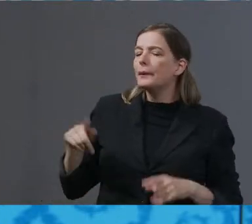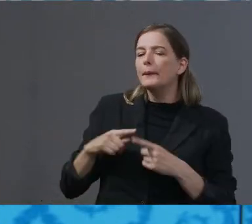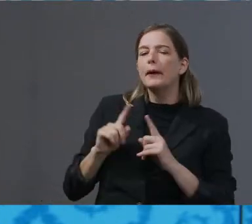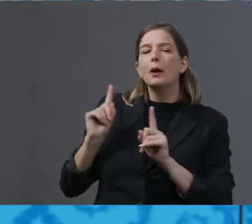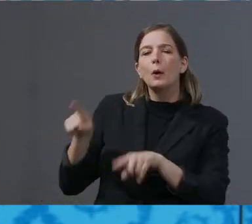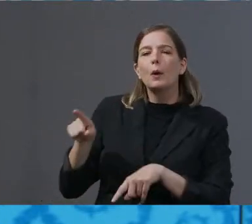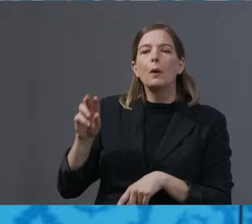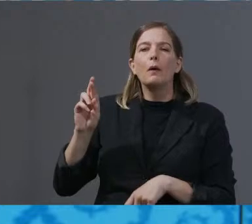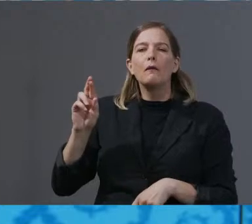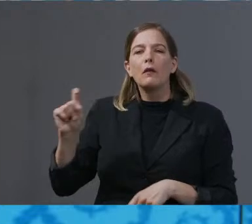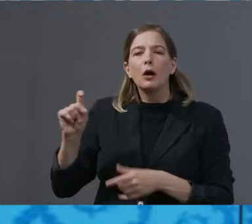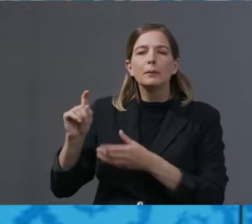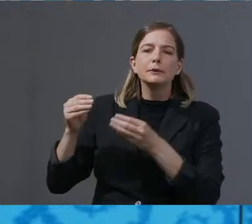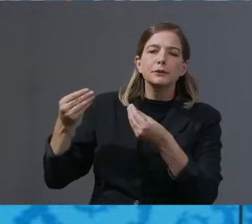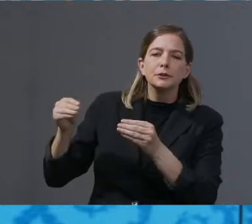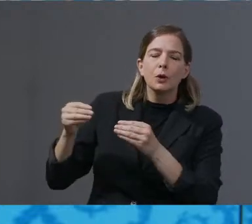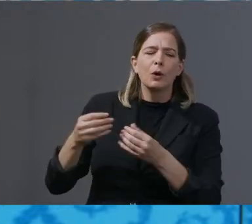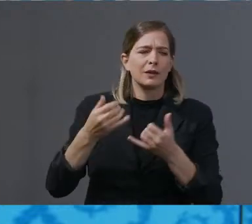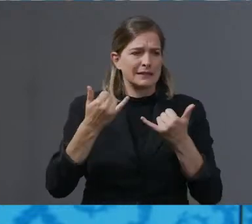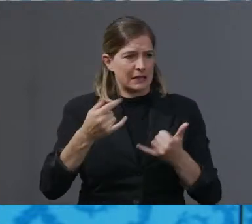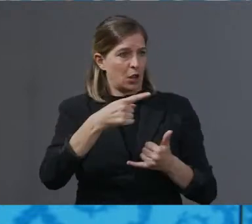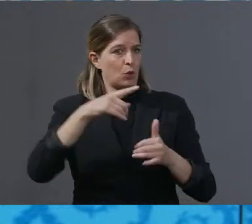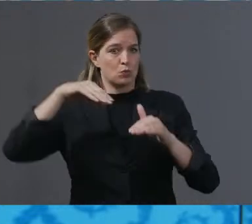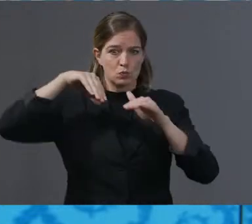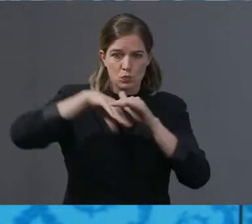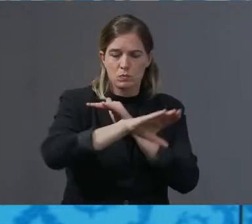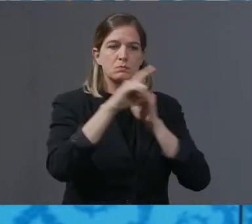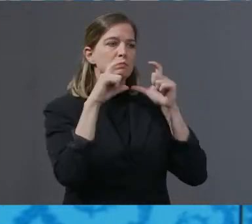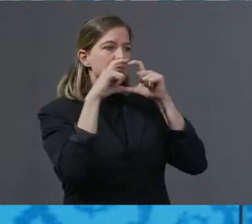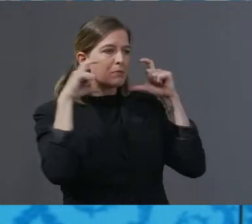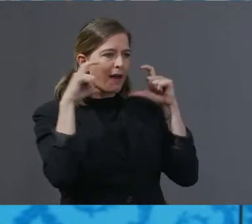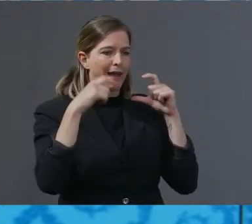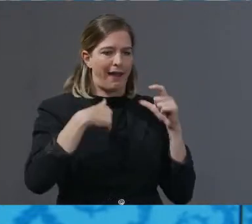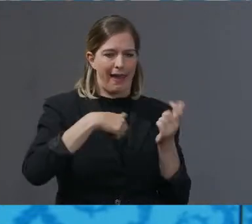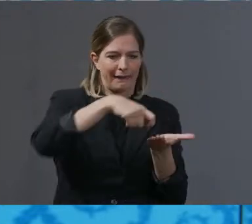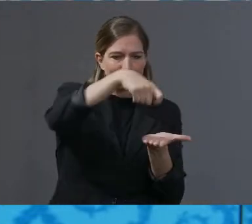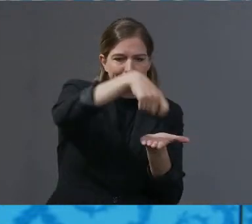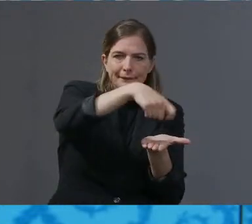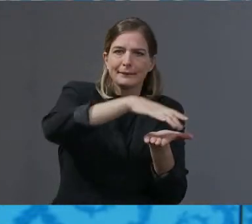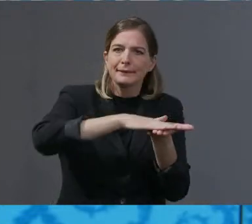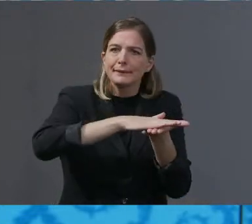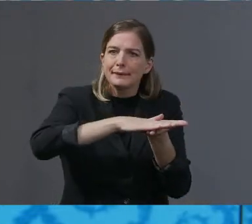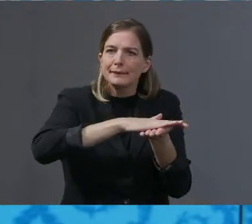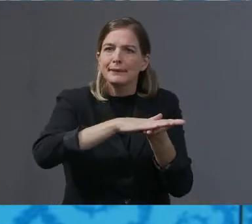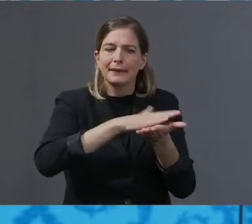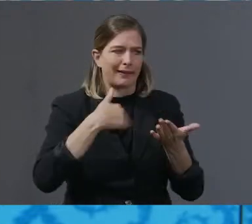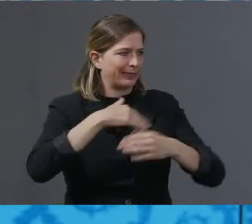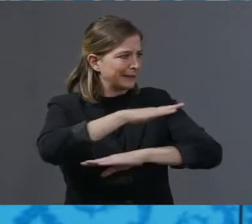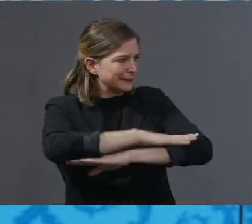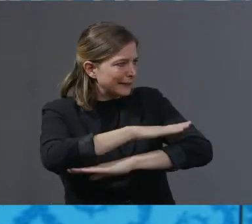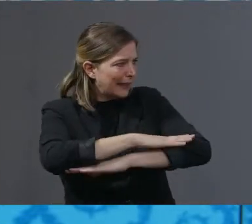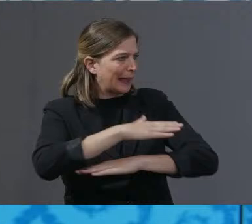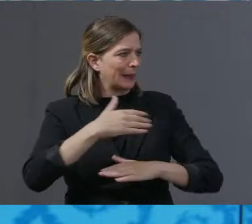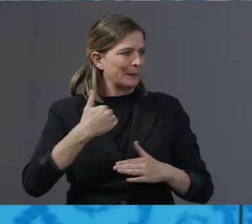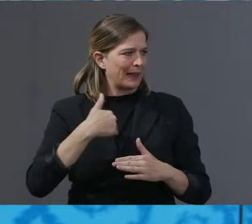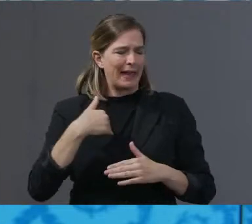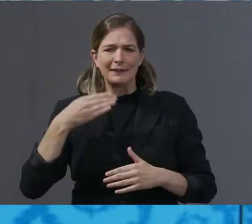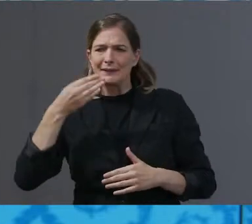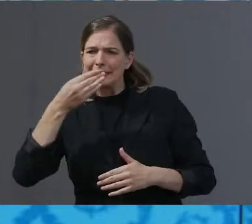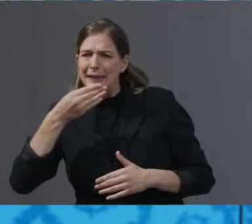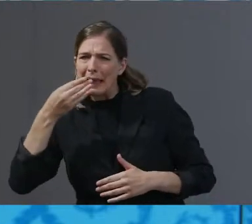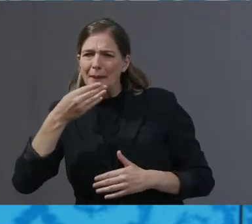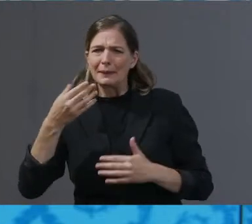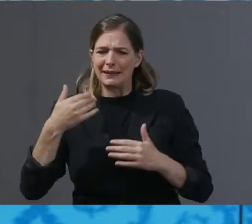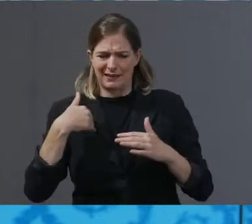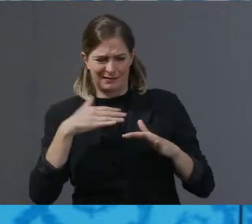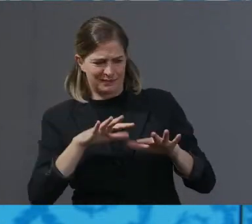walked in with a face mask, as did your health director. There's hand sanitizer on the table. There's a napkin to put it on. What changed in